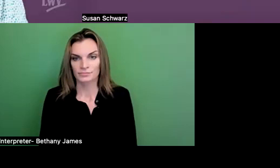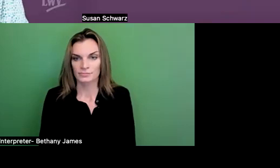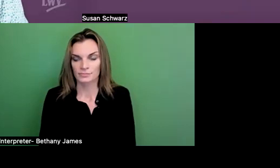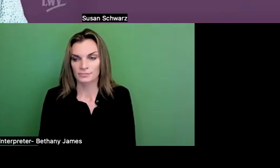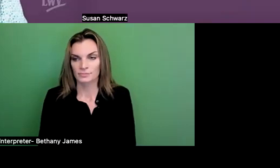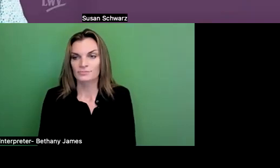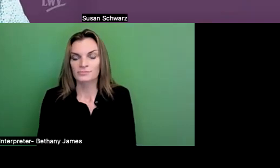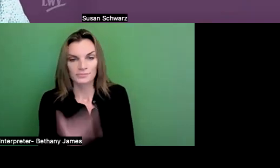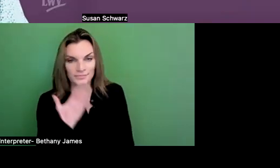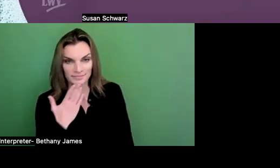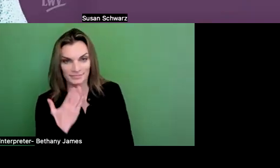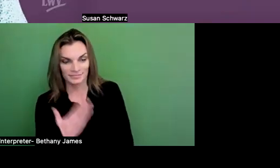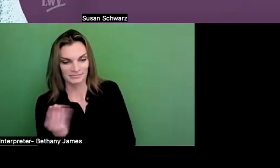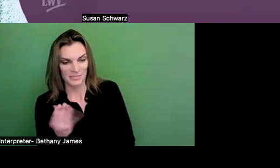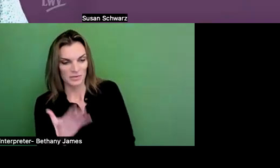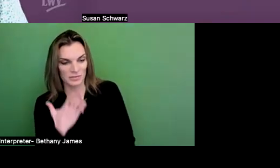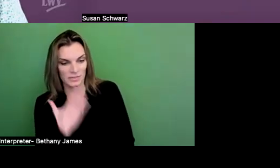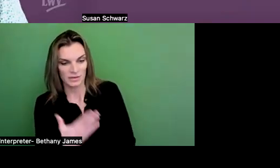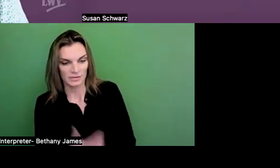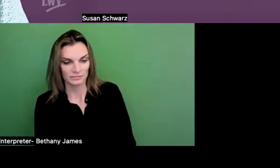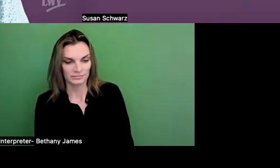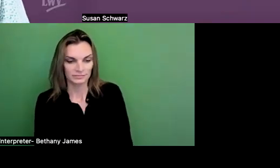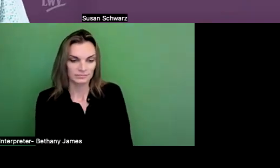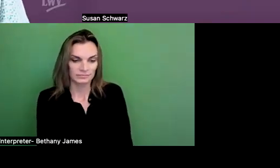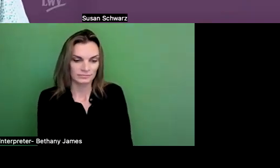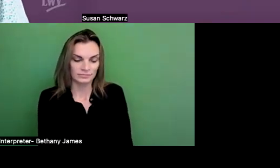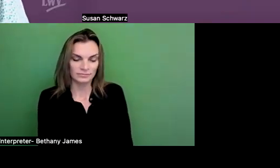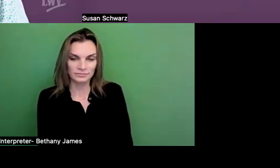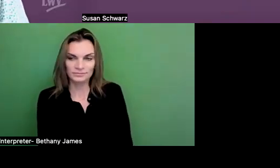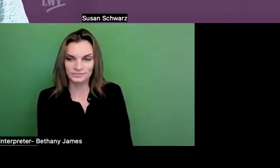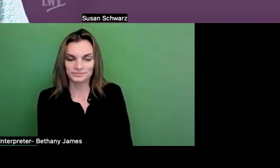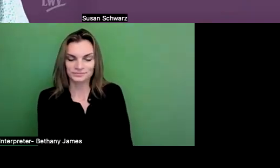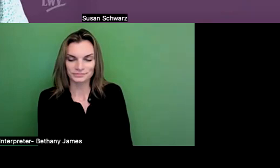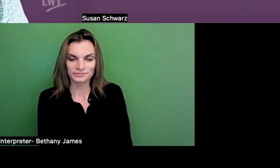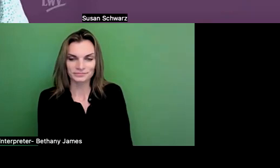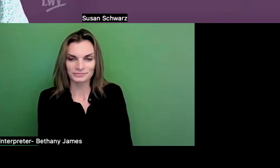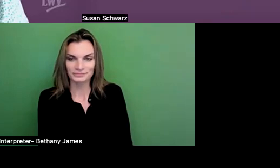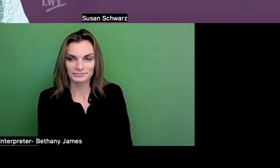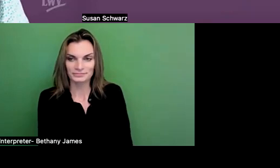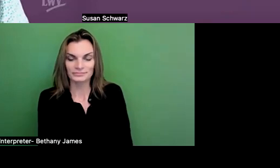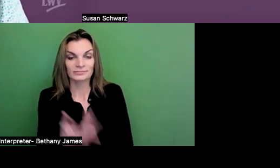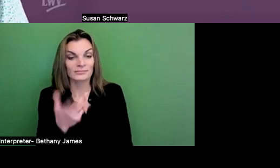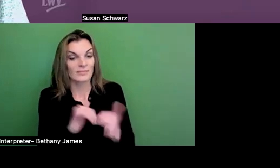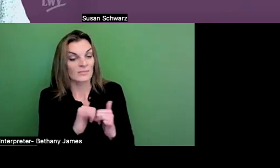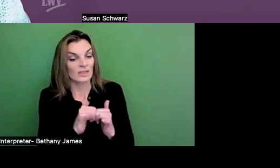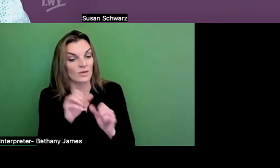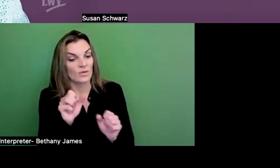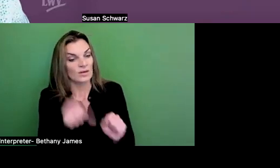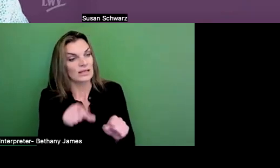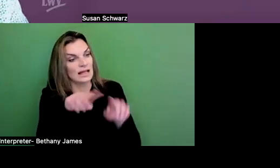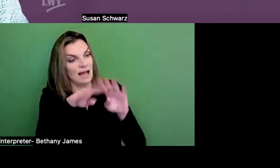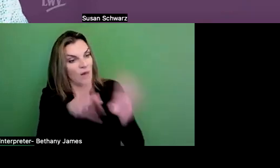This question is somewhat related. What opportunities do you see to create more affordable housing in Dobbs Ferry, Mr.